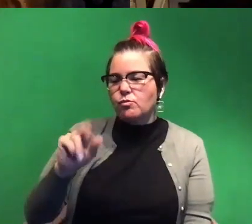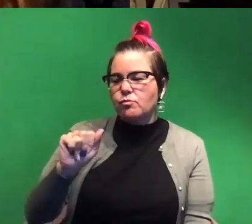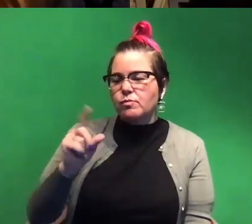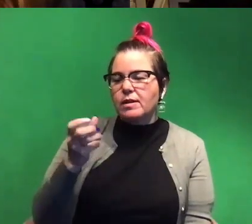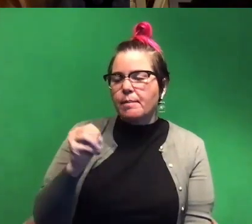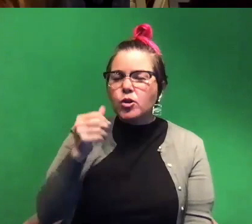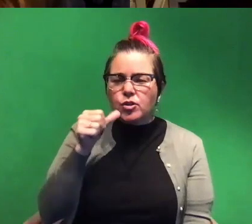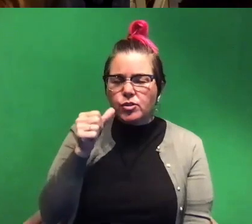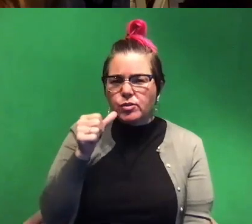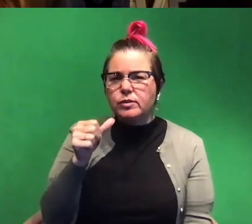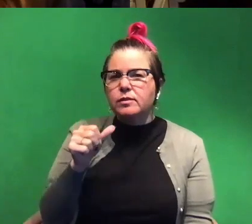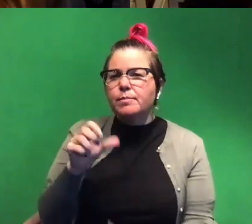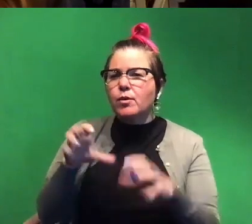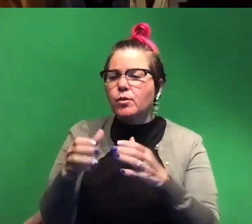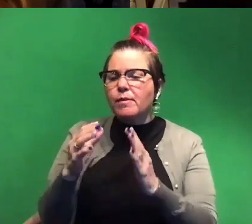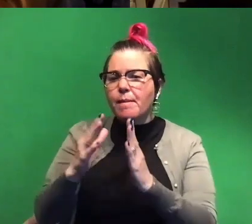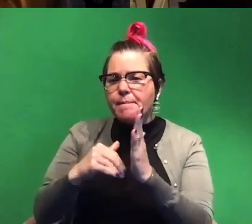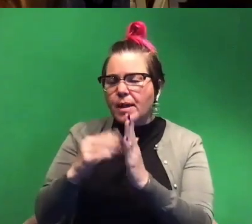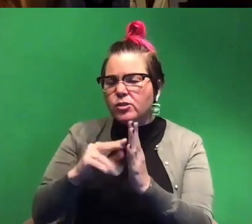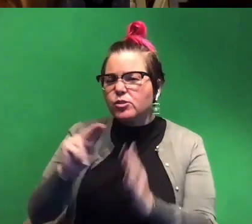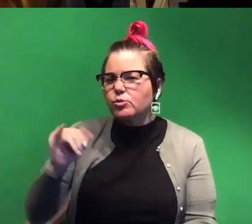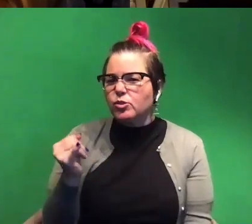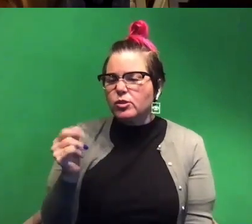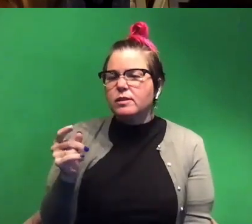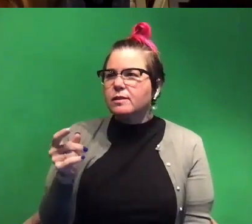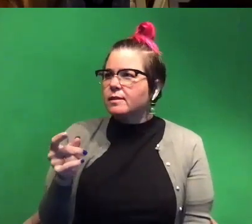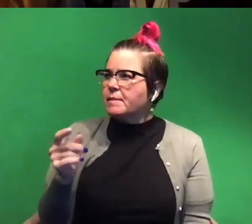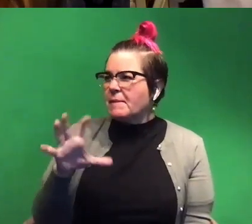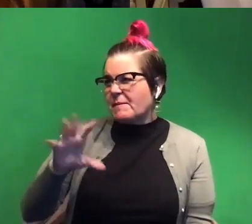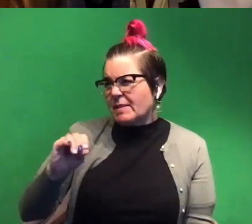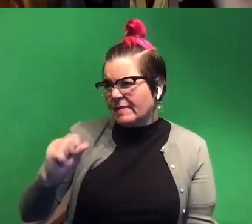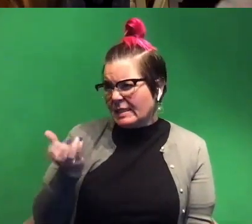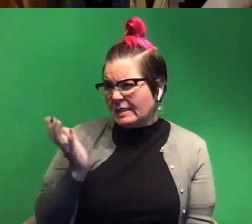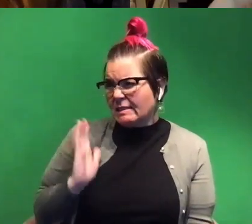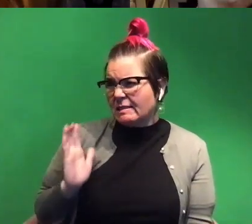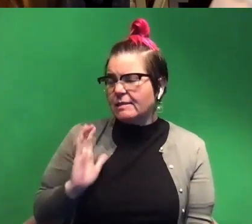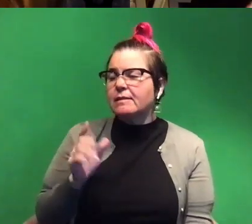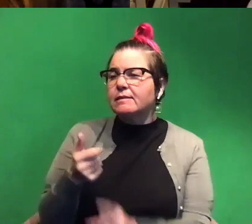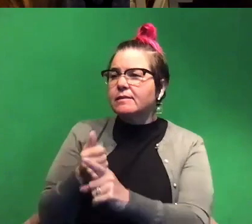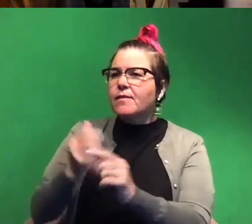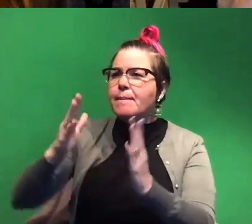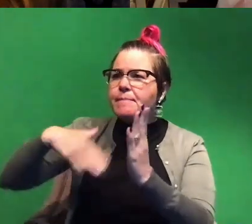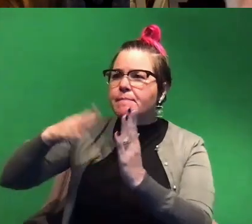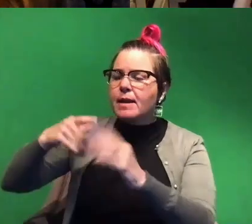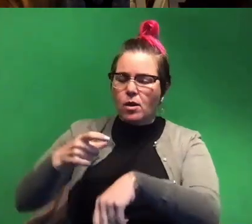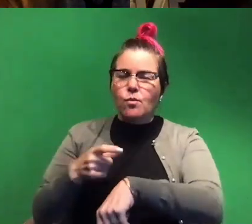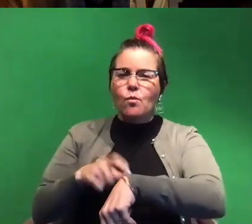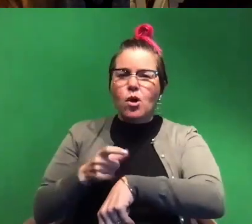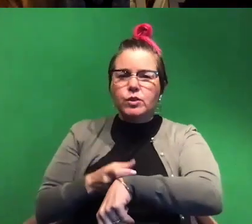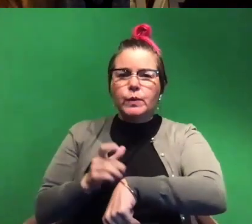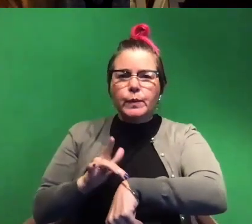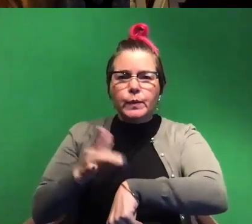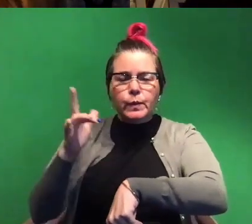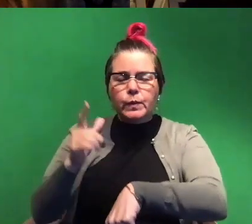group of painters in New Jersey, I want to say in the 50s, that were painting watch faces that like were glow in the